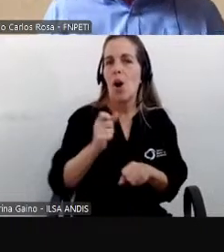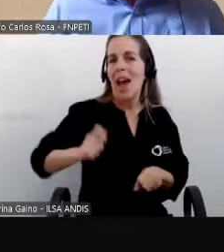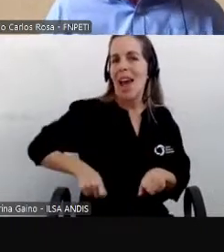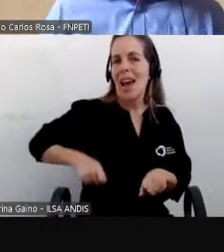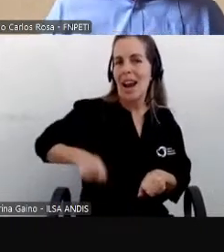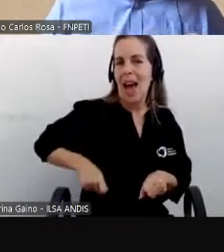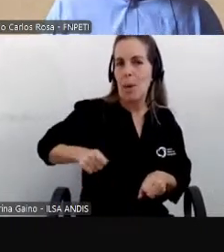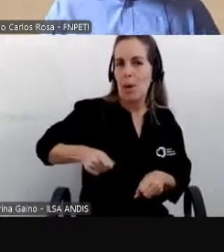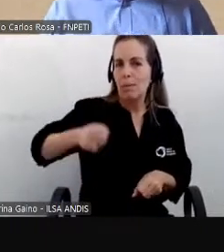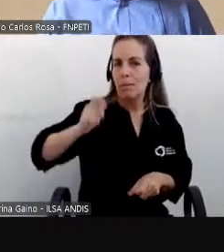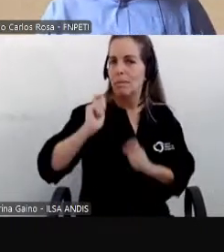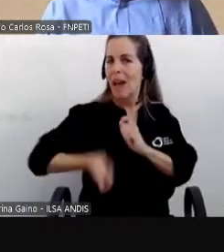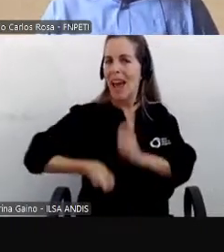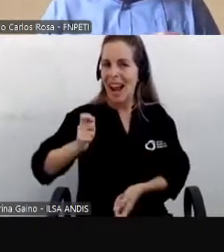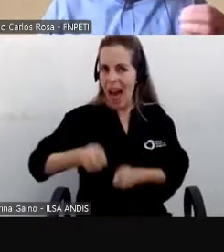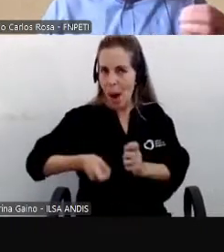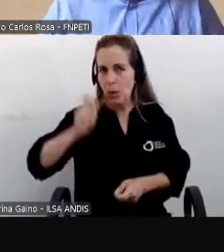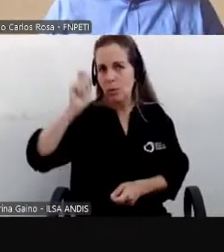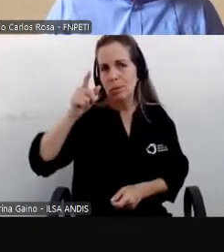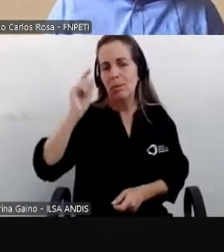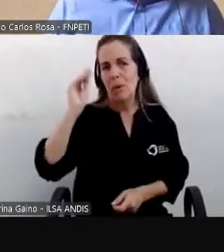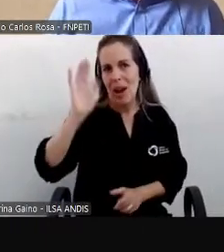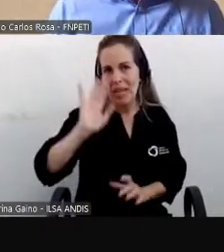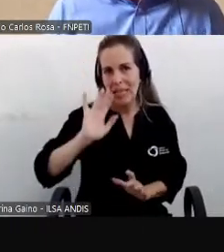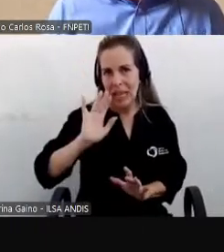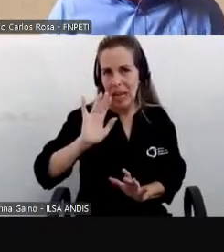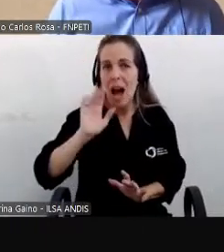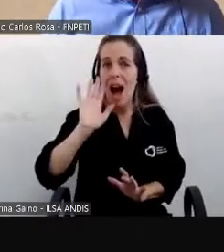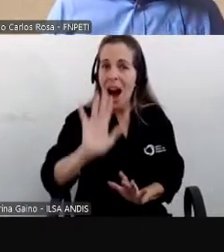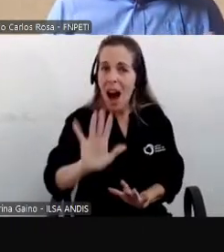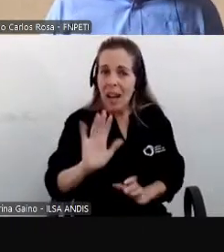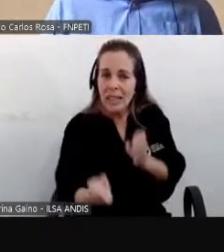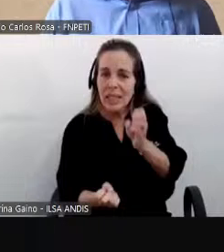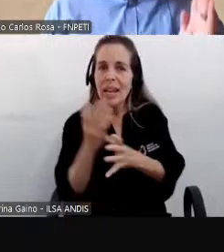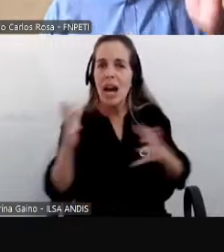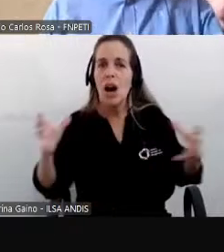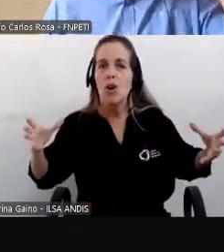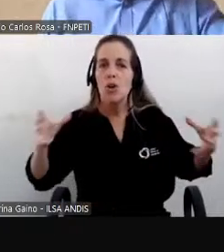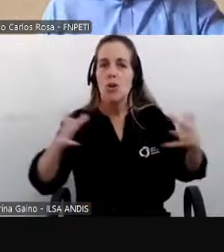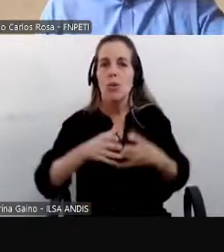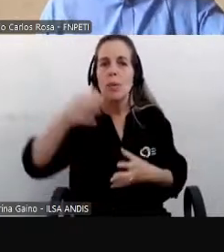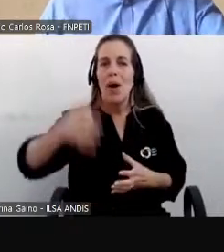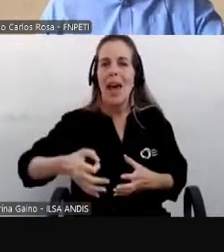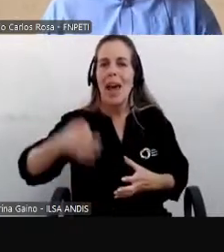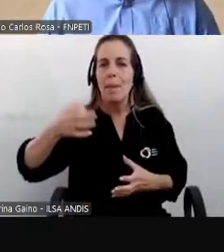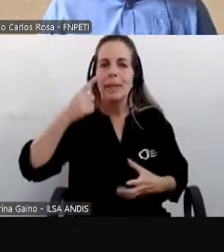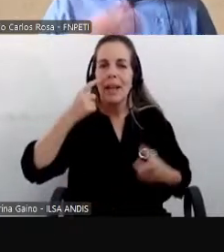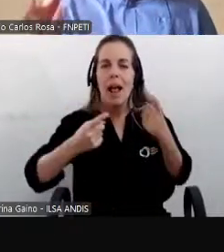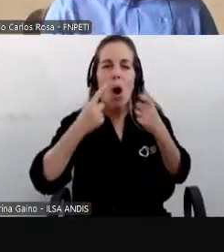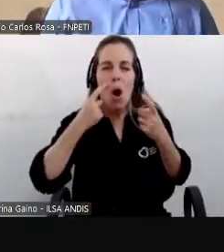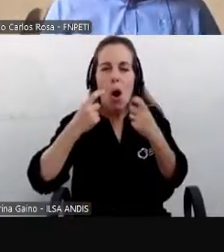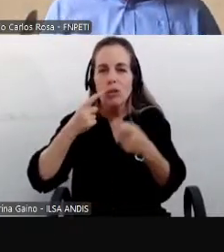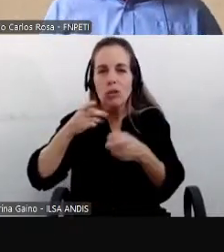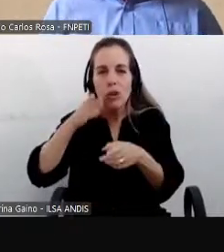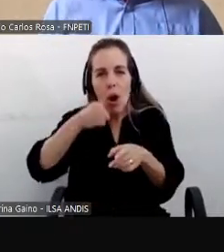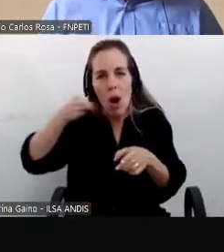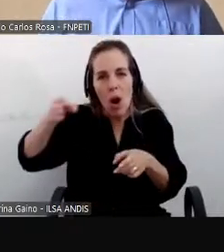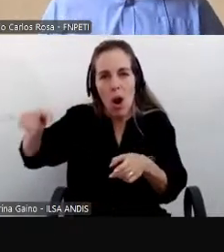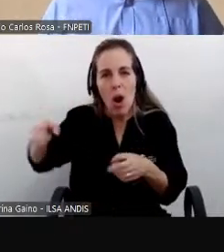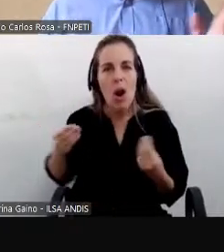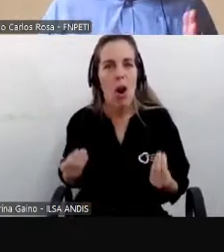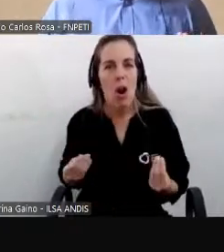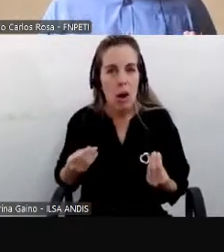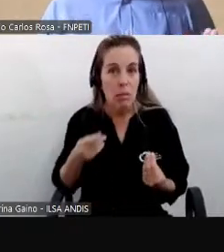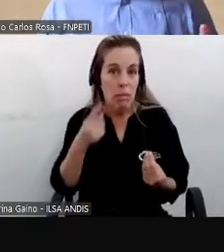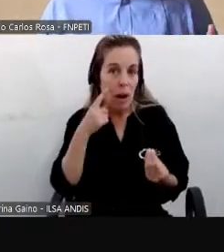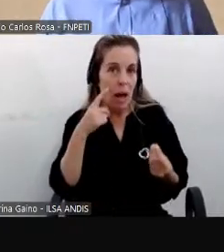that slave labor is what's present in its land. Then a special group of prosecutors